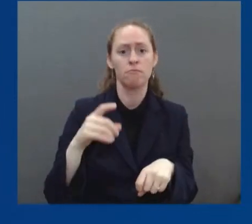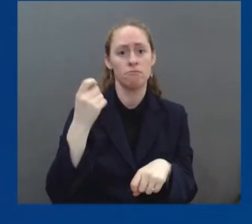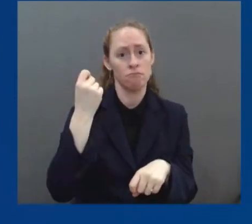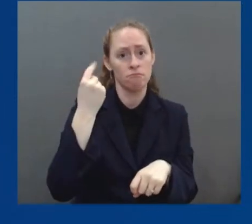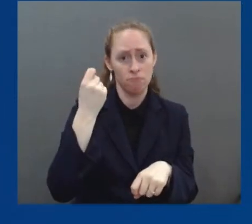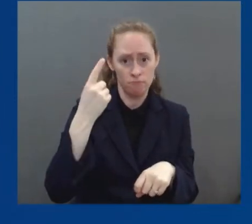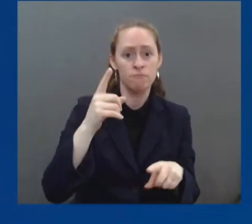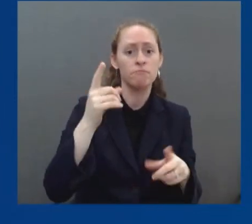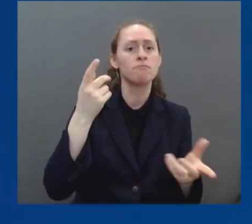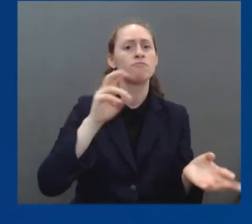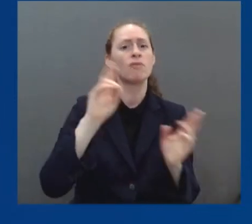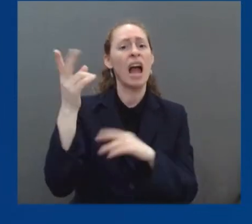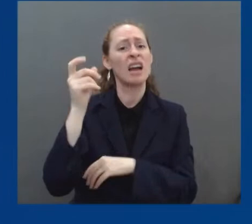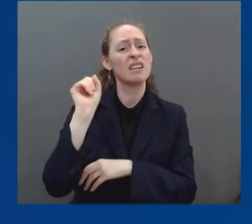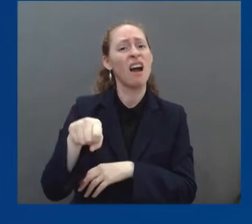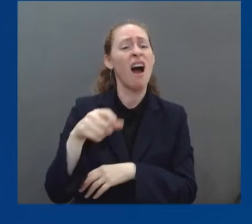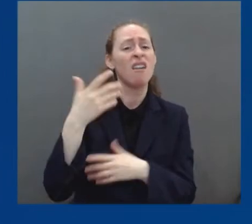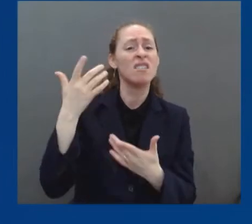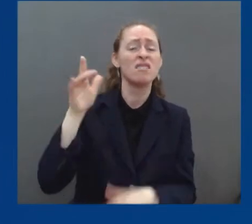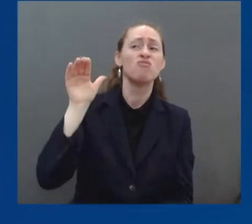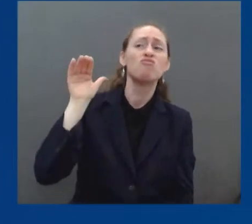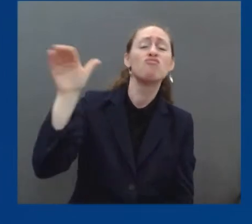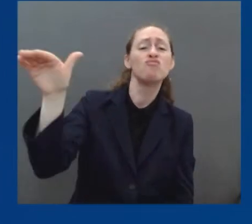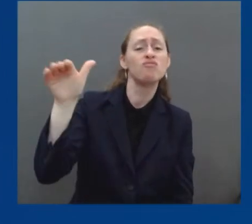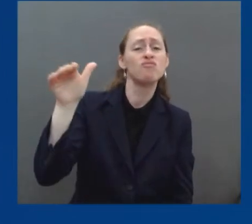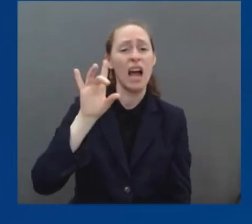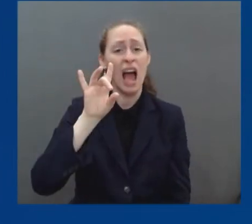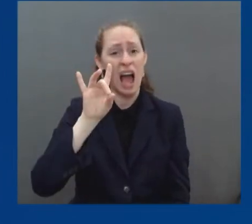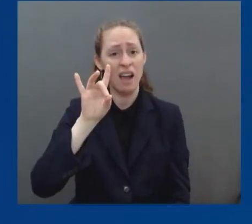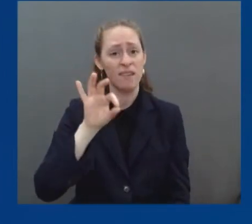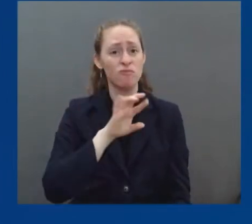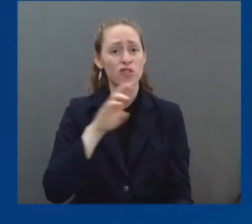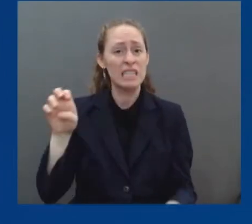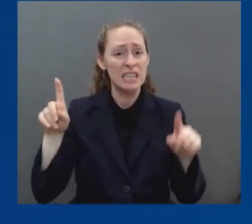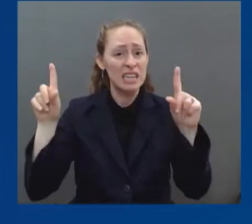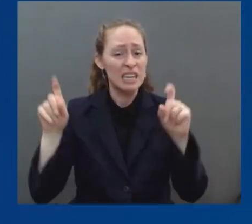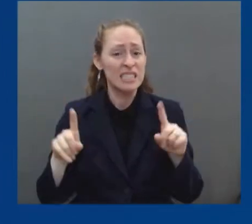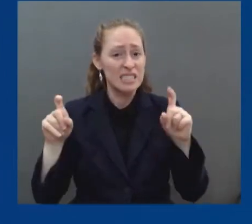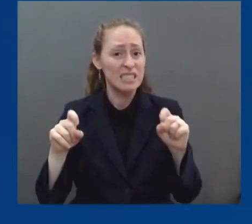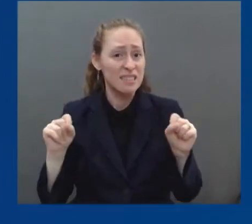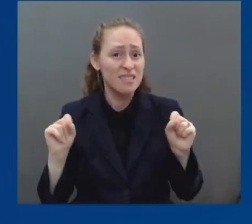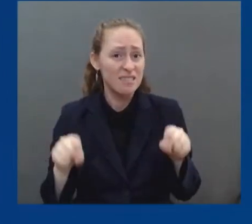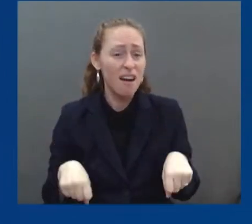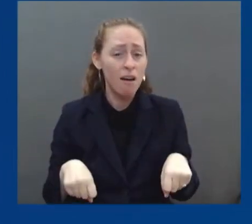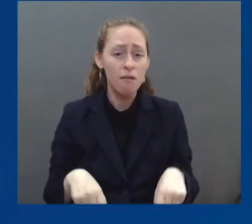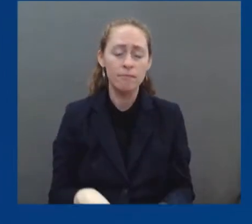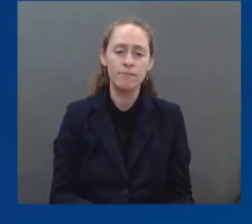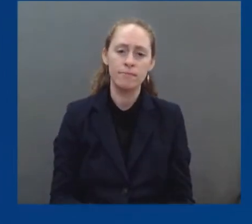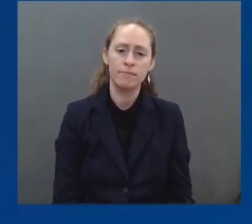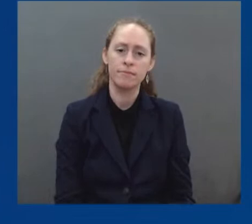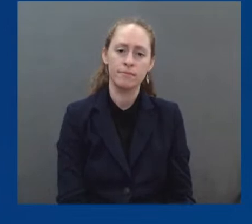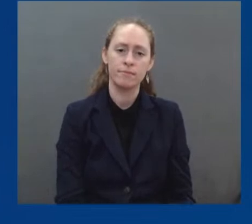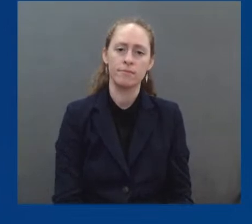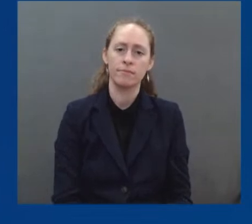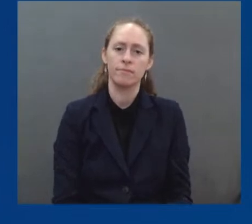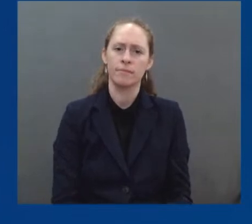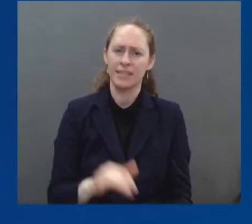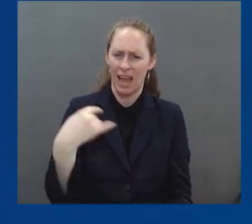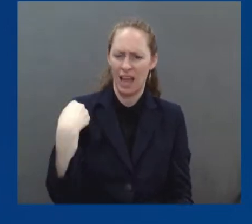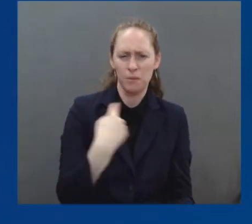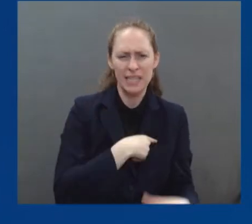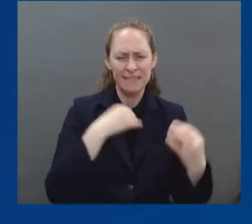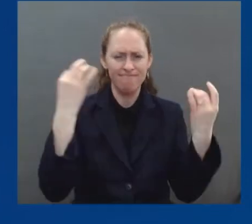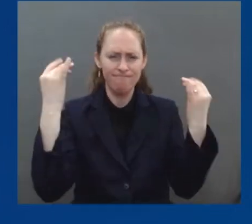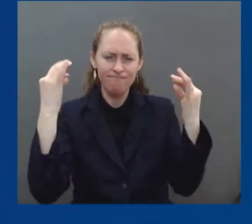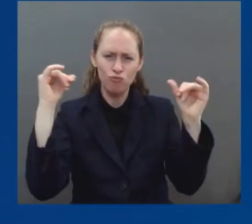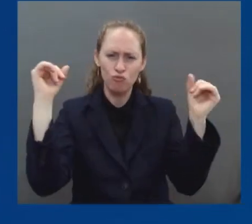part of our overall strategy to ensure access to tests free of charge. In the past year, we have more than tripled the number